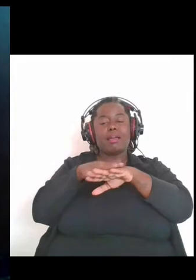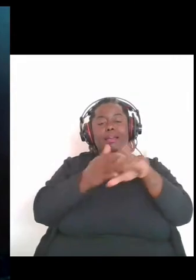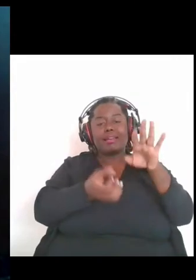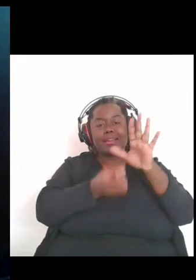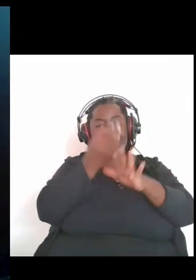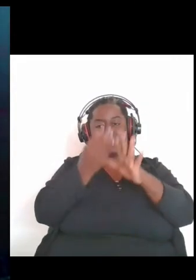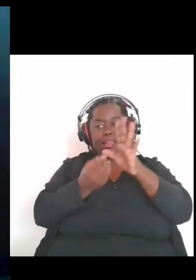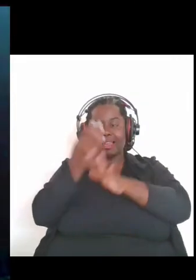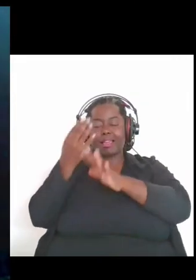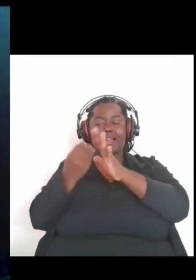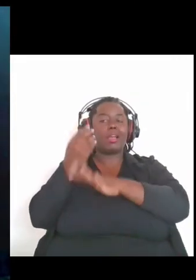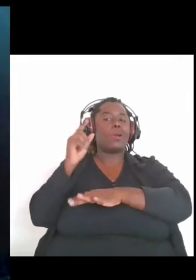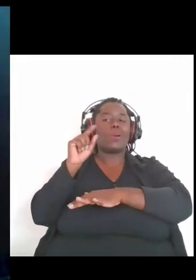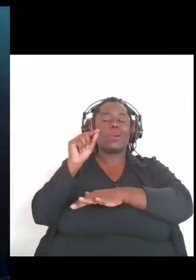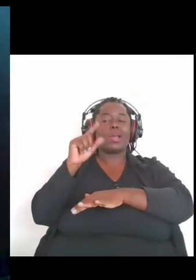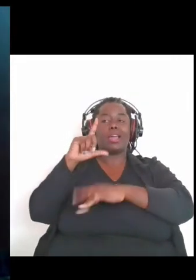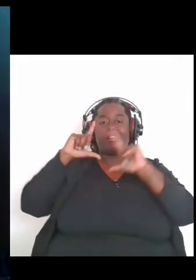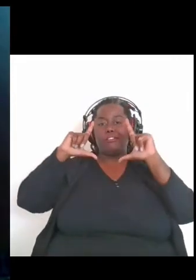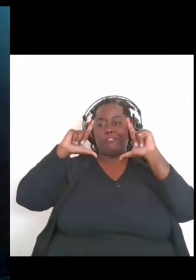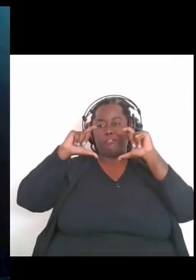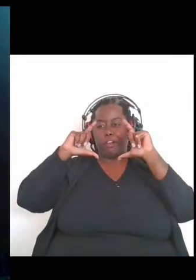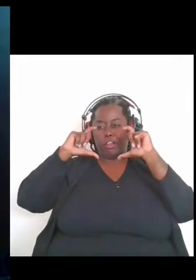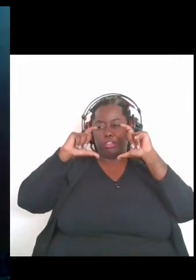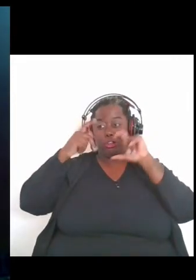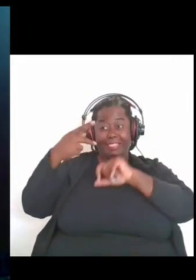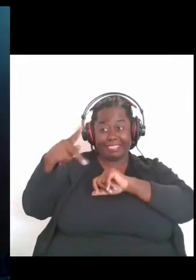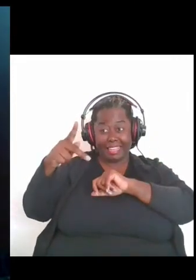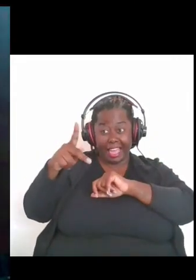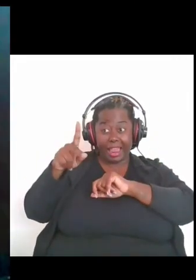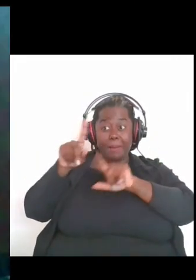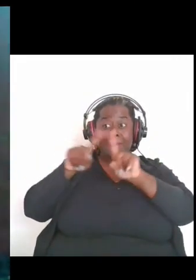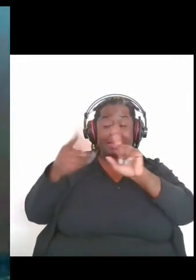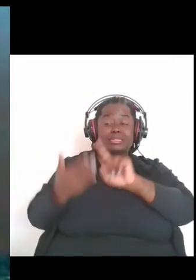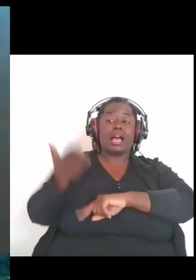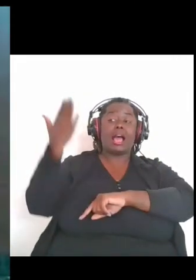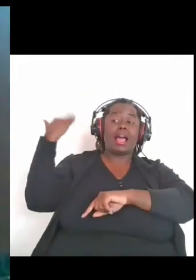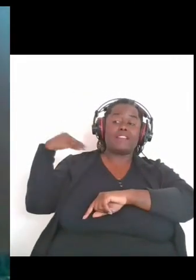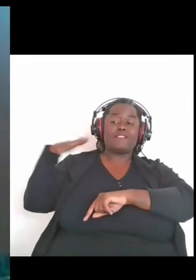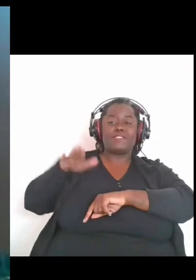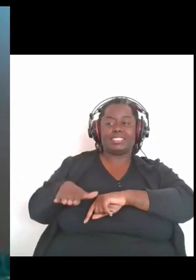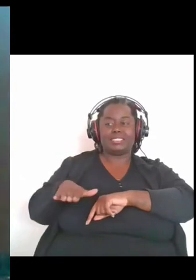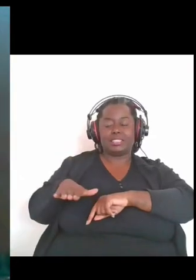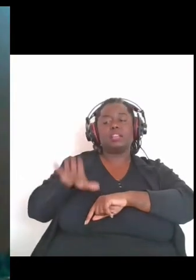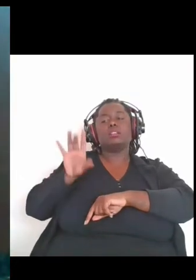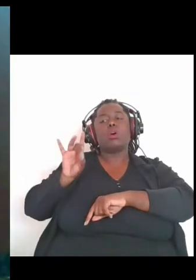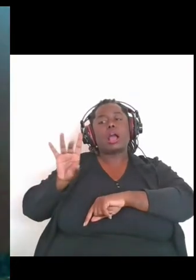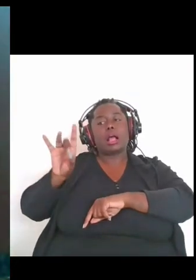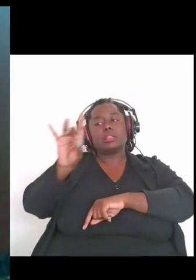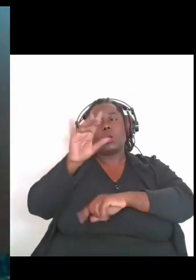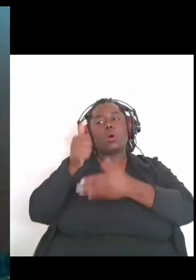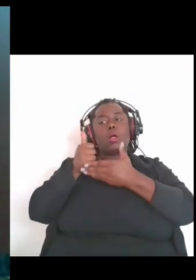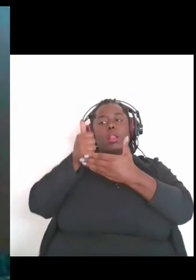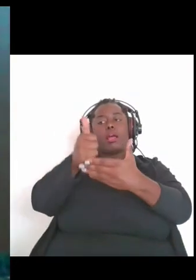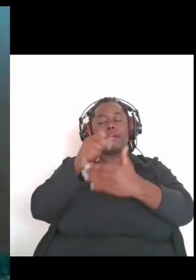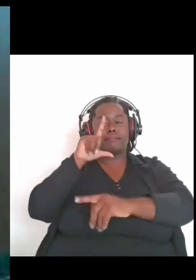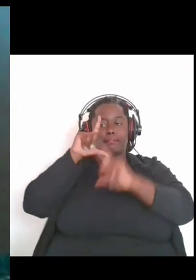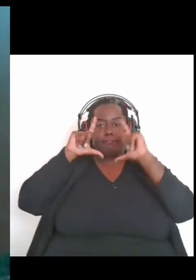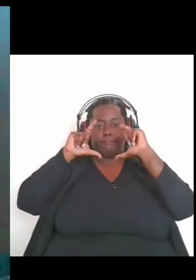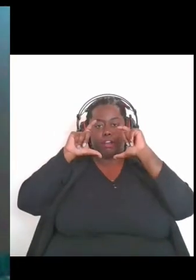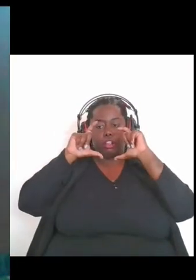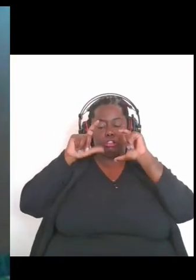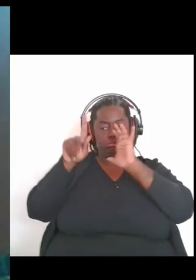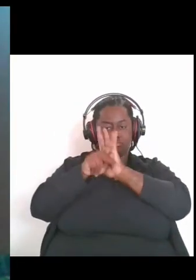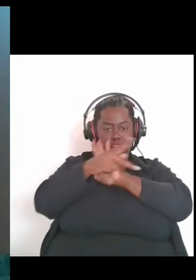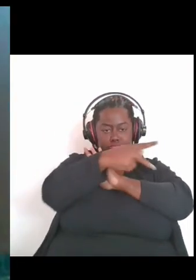a mix of pictures whether you use a picture of themselves as children so they should take